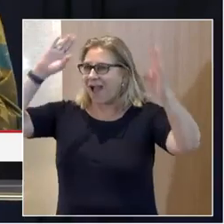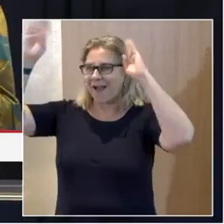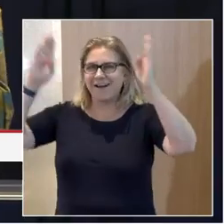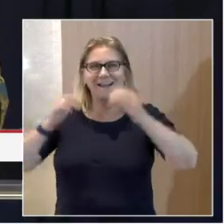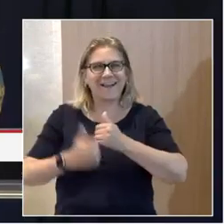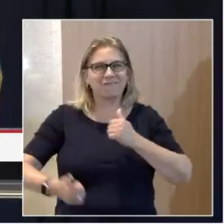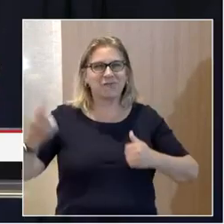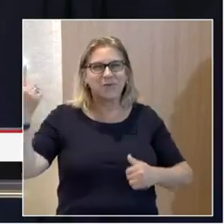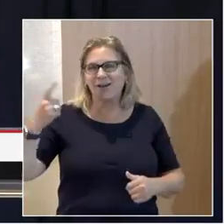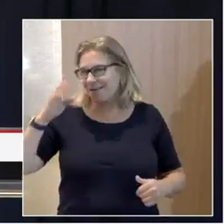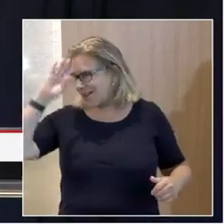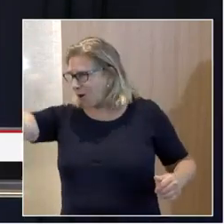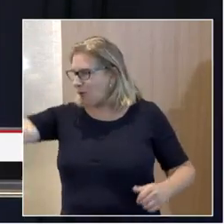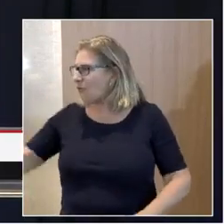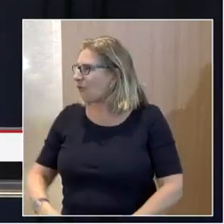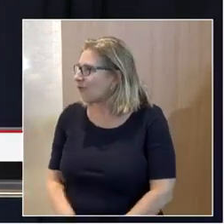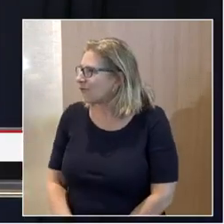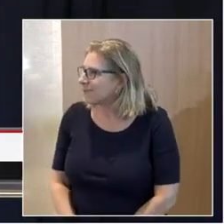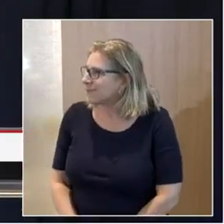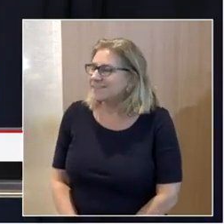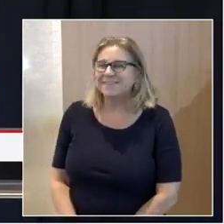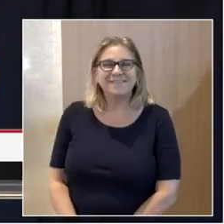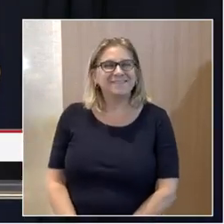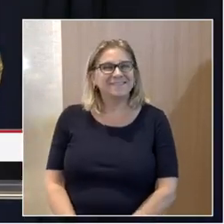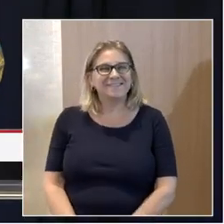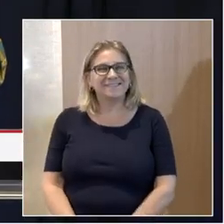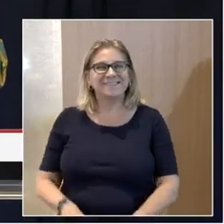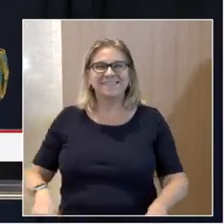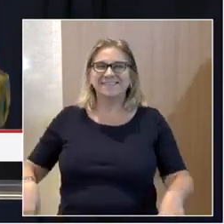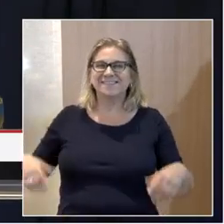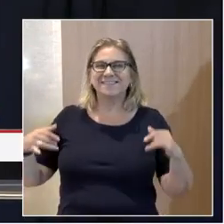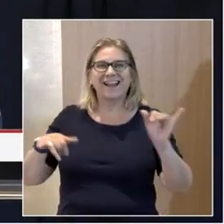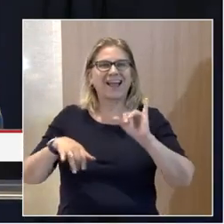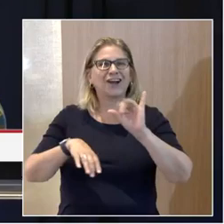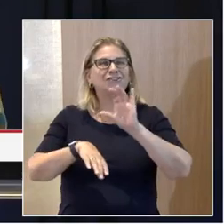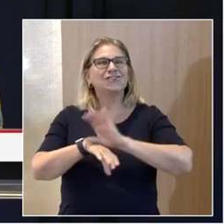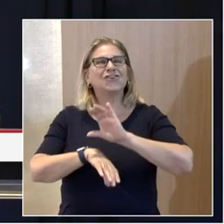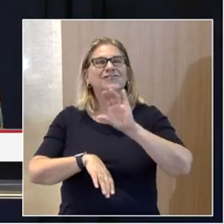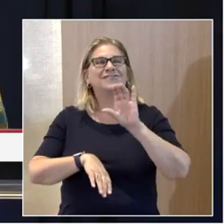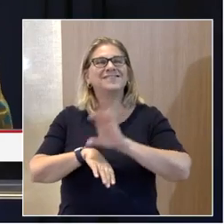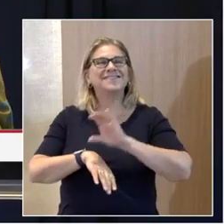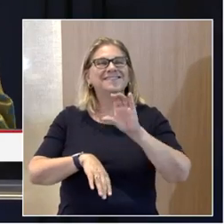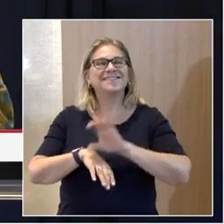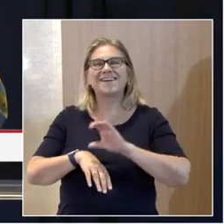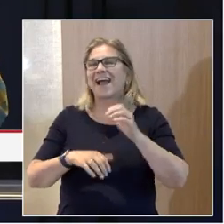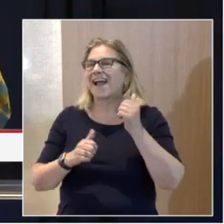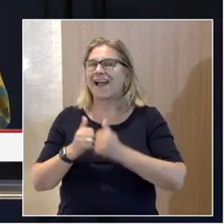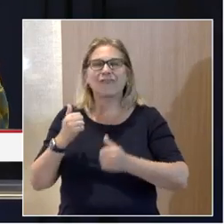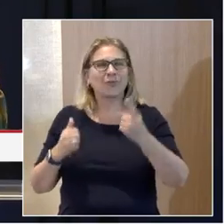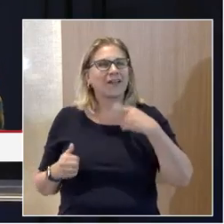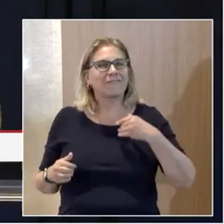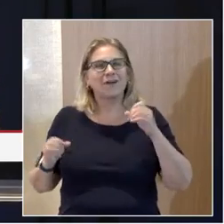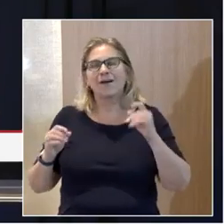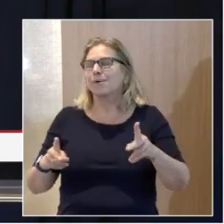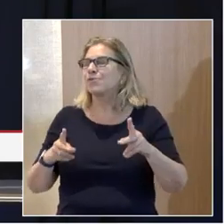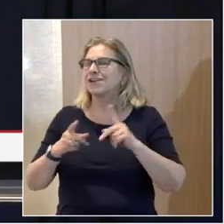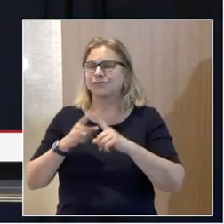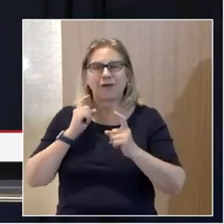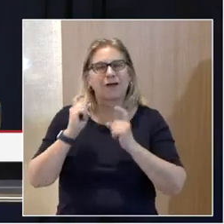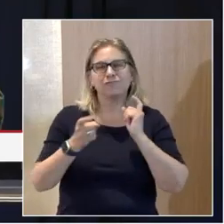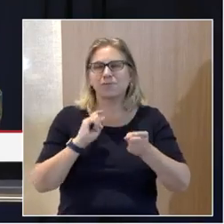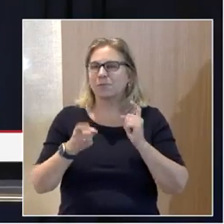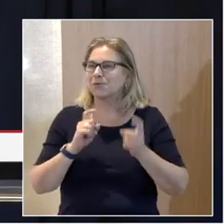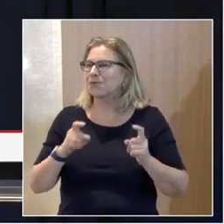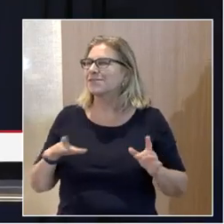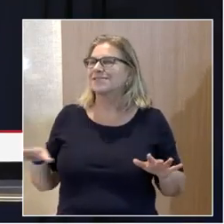All right, so this is like church. Everybody gets a chance to make a contribution. But it is not an opportunity